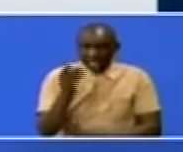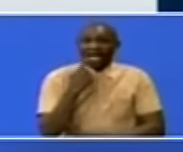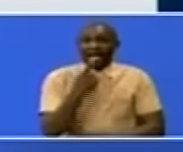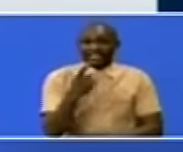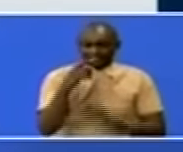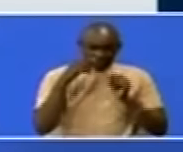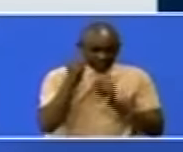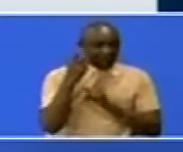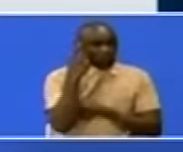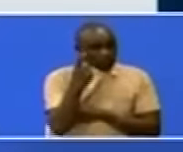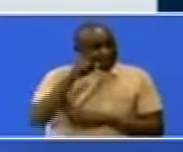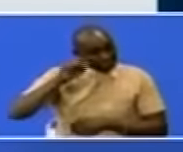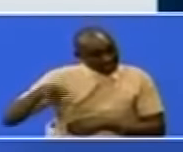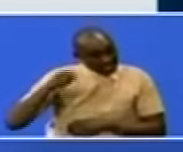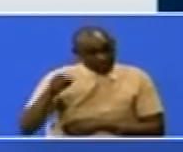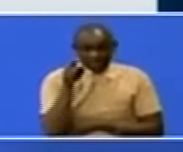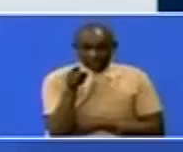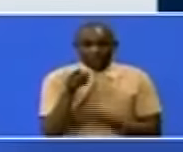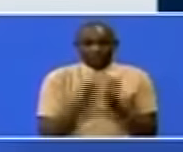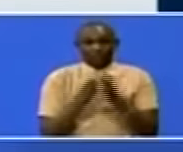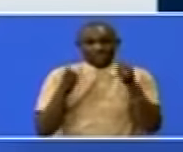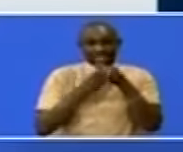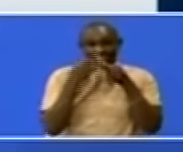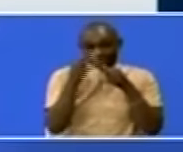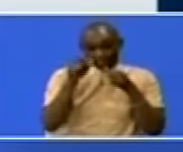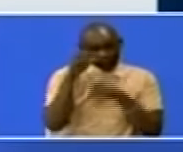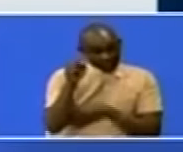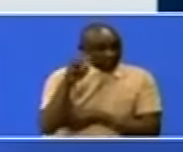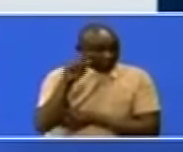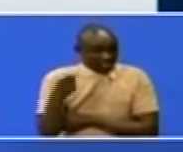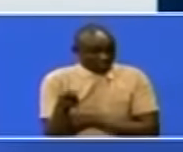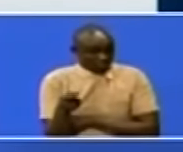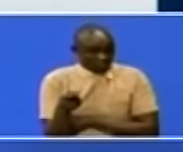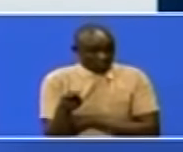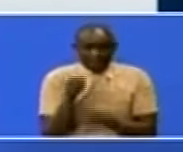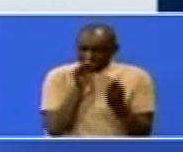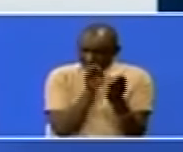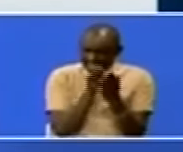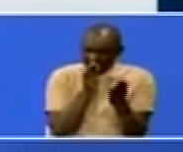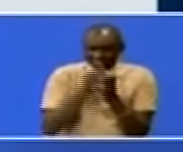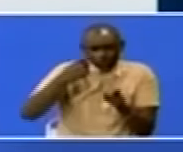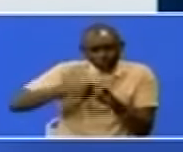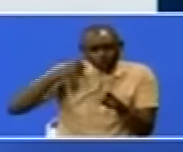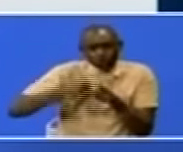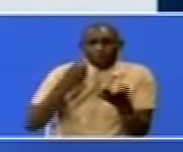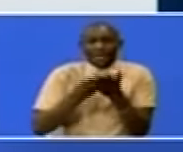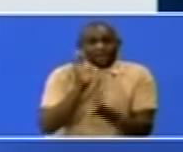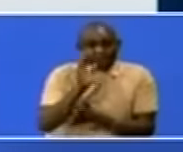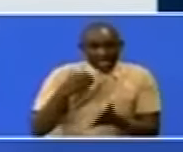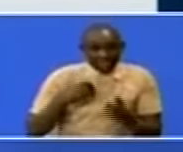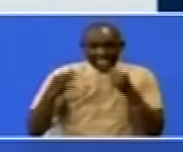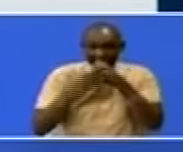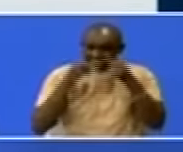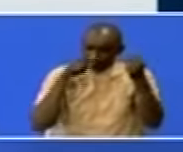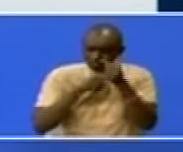151.8 million shillings from 93.5 million shillings, the bank's total operating income grew to